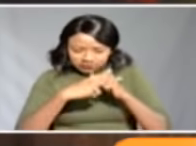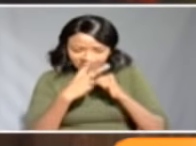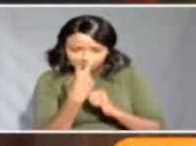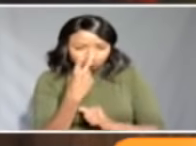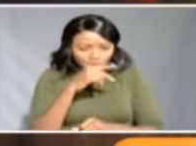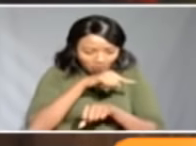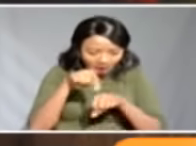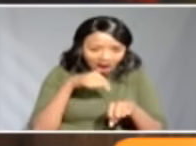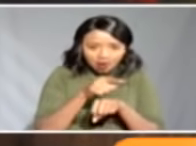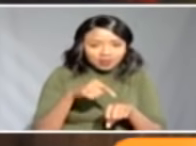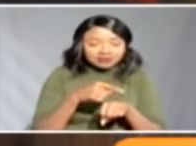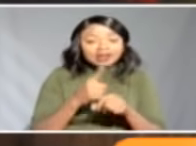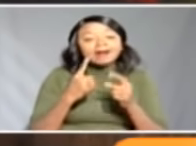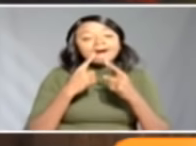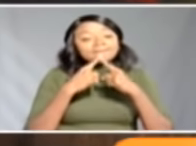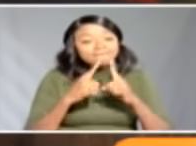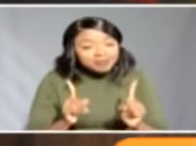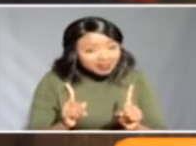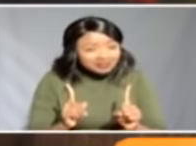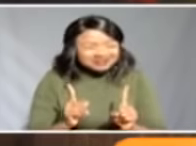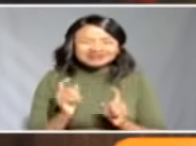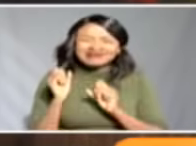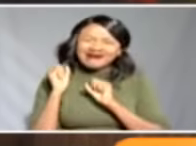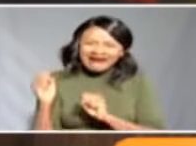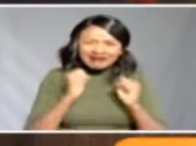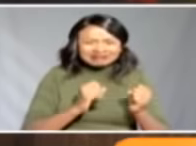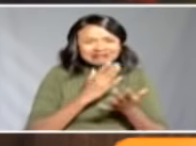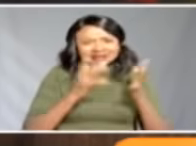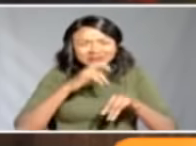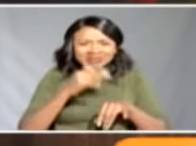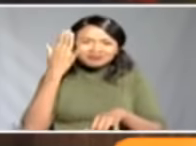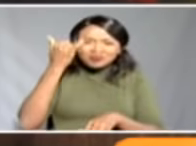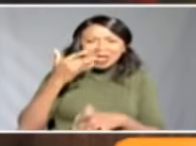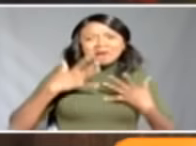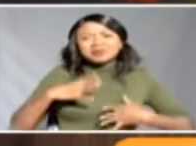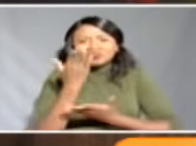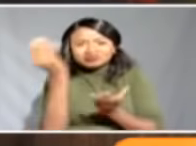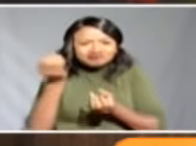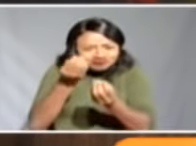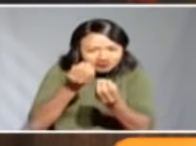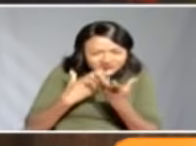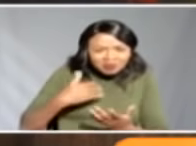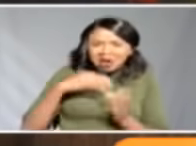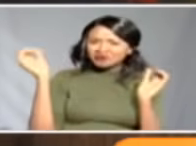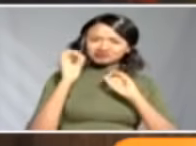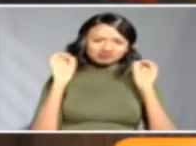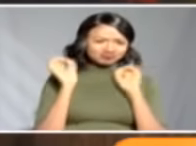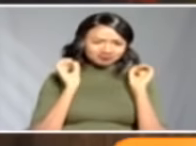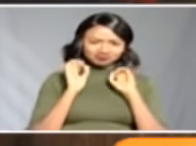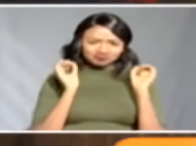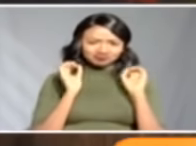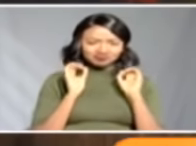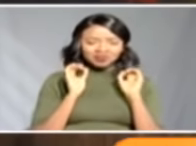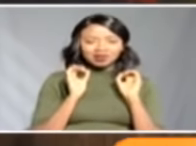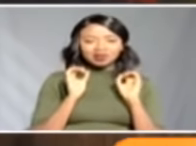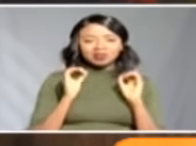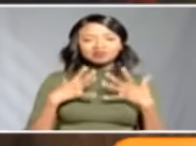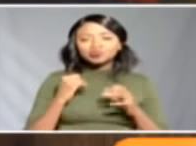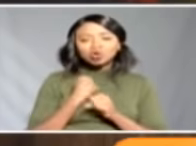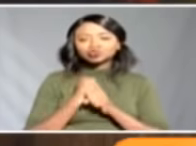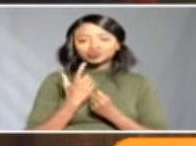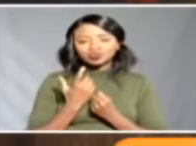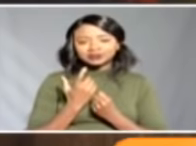That's ideal. But you know, more often than not, because of lack of awareness, lack of knowledge, most victims will not do